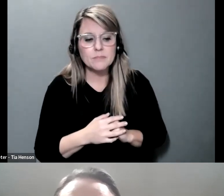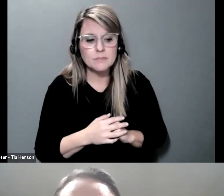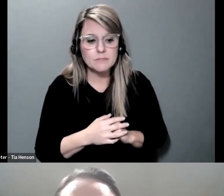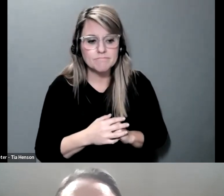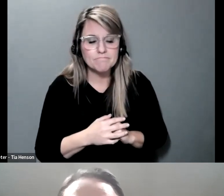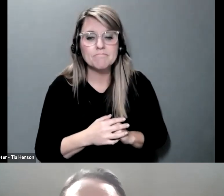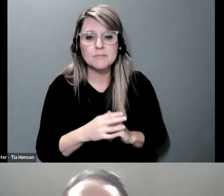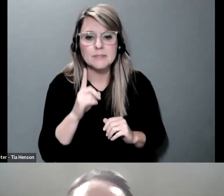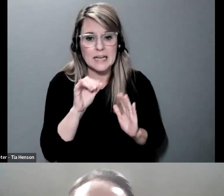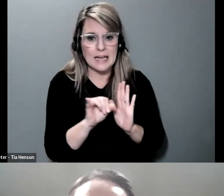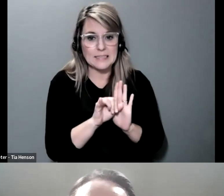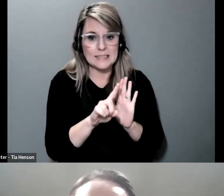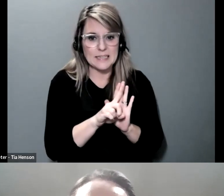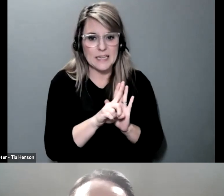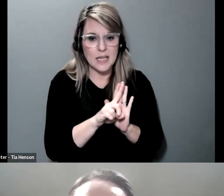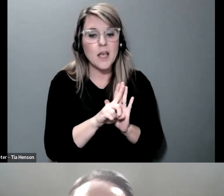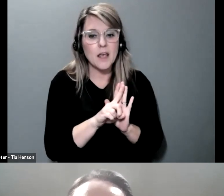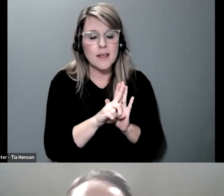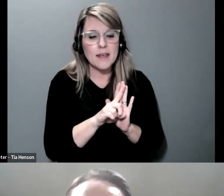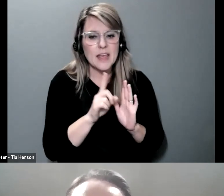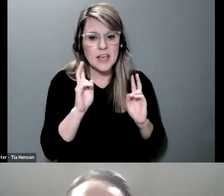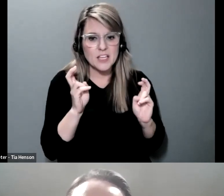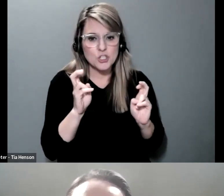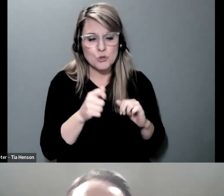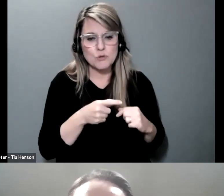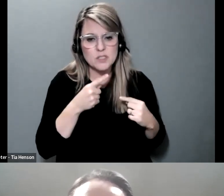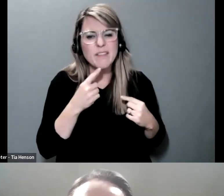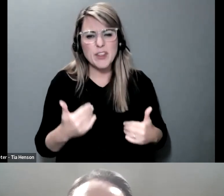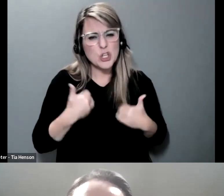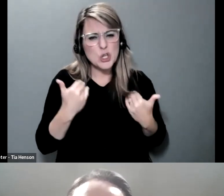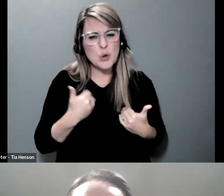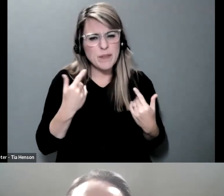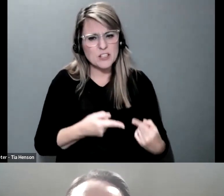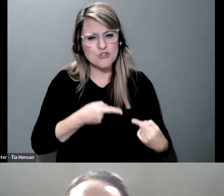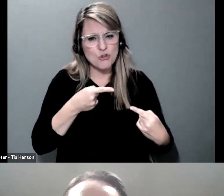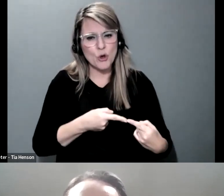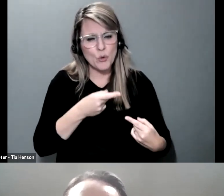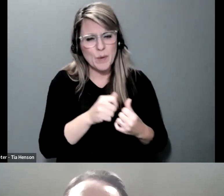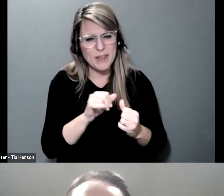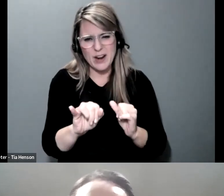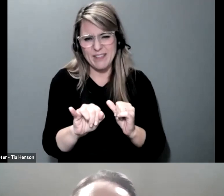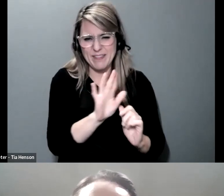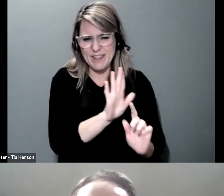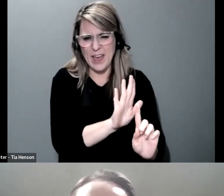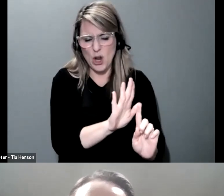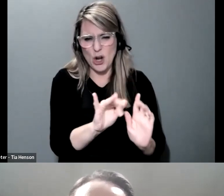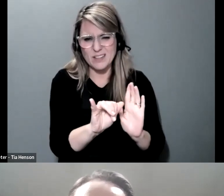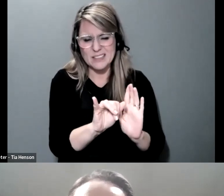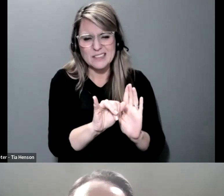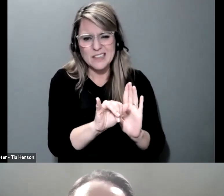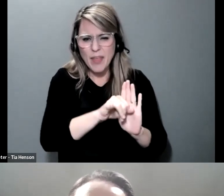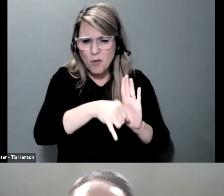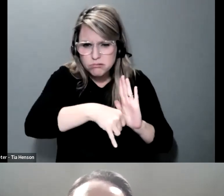youth struggles with this? It seems like it has almost become a trend for a youth to identify as trans,